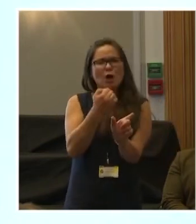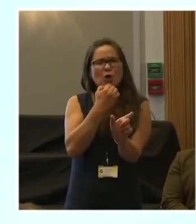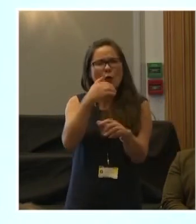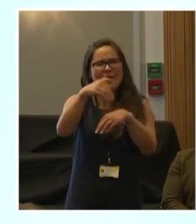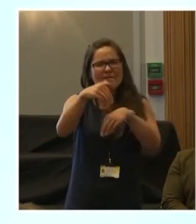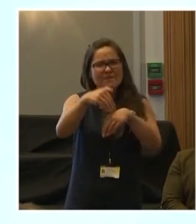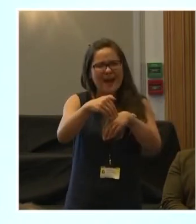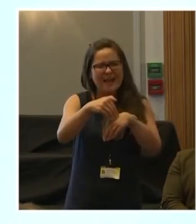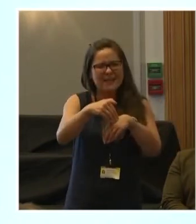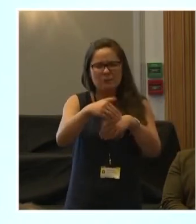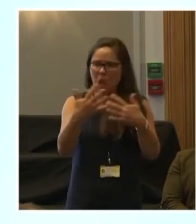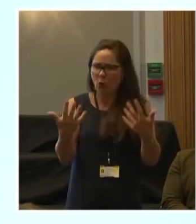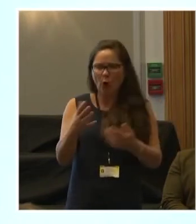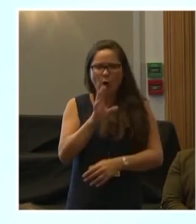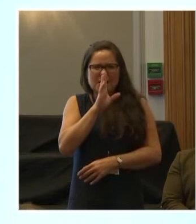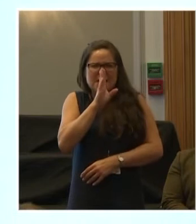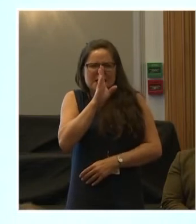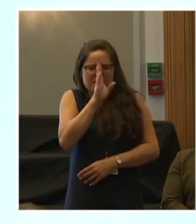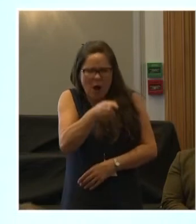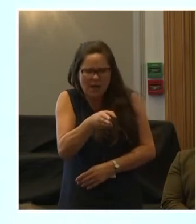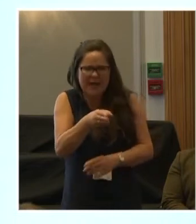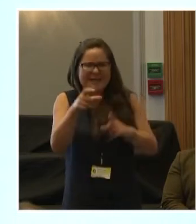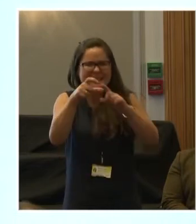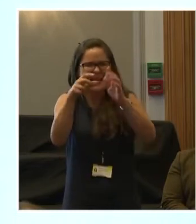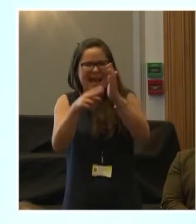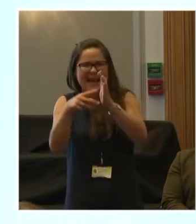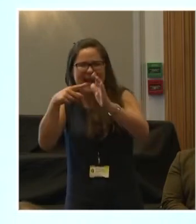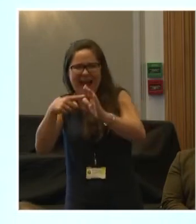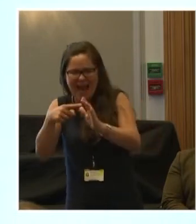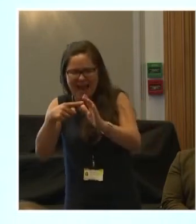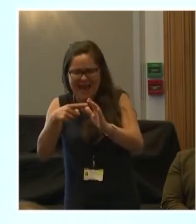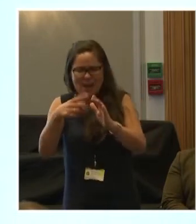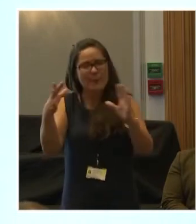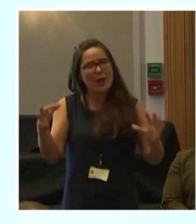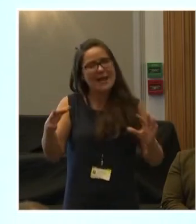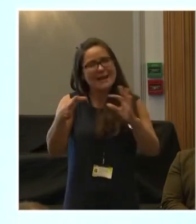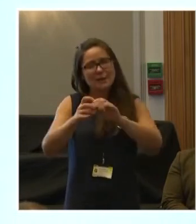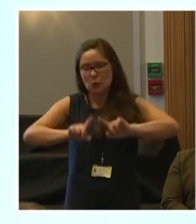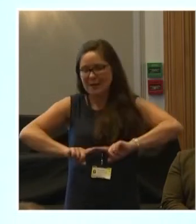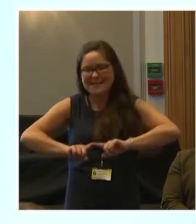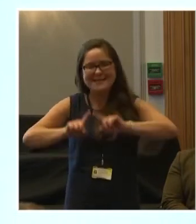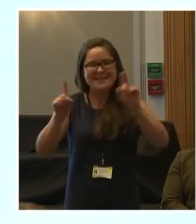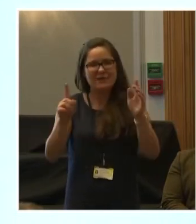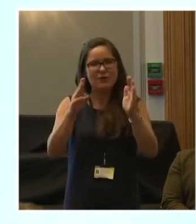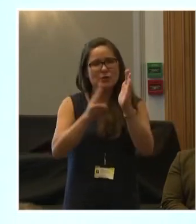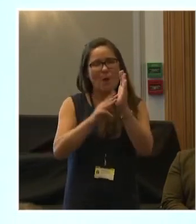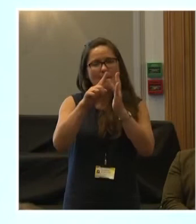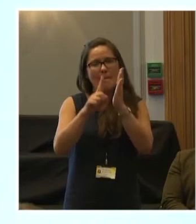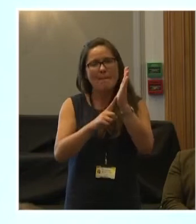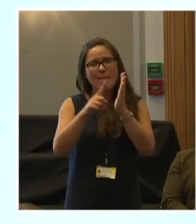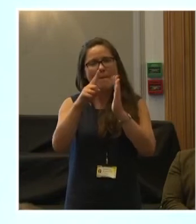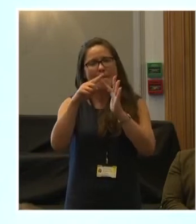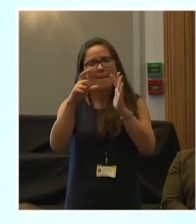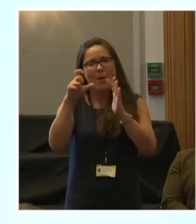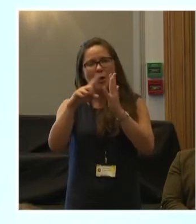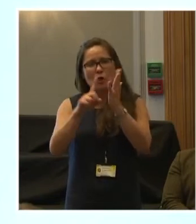DNA, this technique will aim to edit a different molecule called RNA that copies and then carries the genetic instruction from